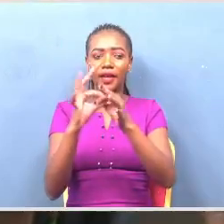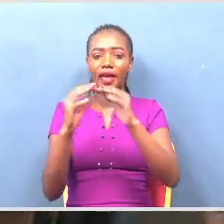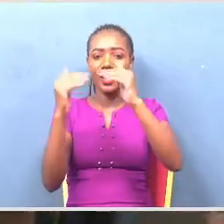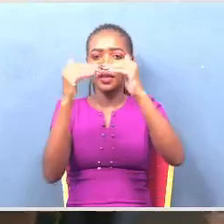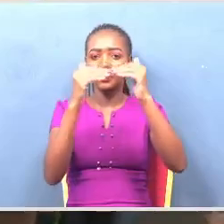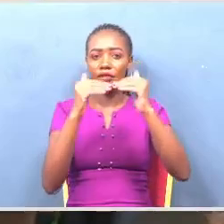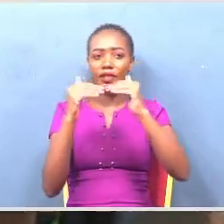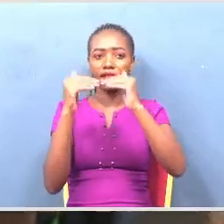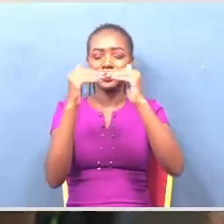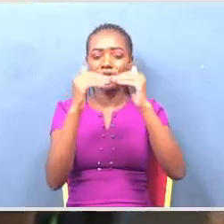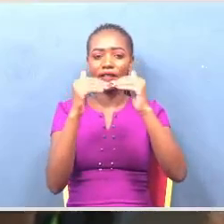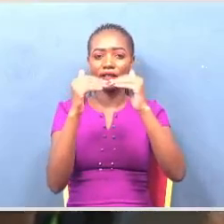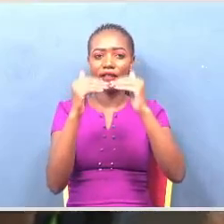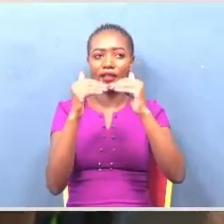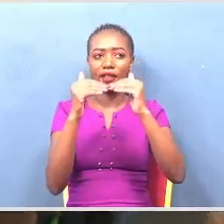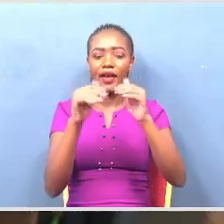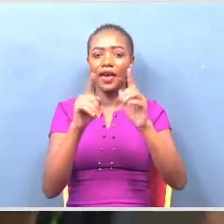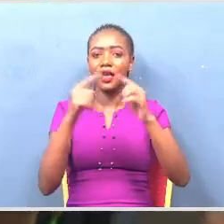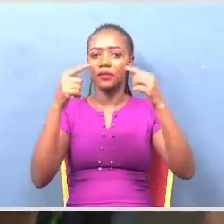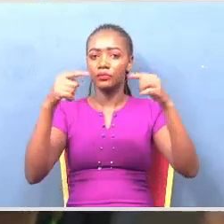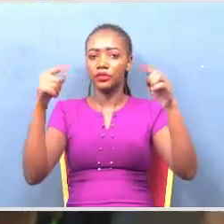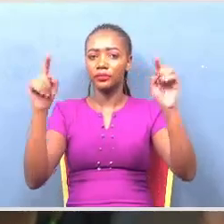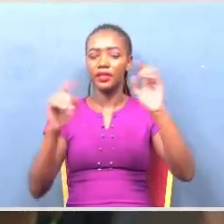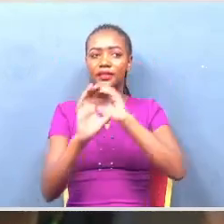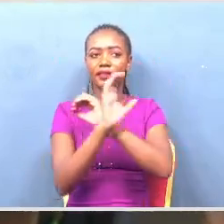democratic, and prosperous country.